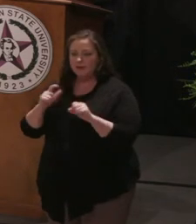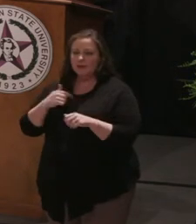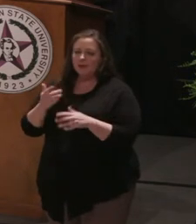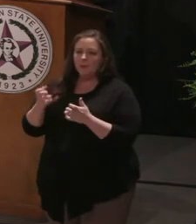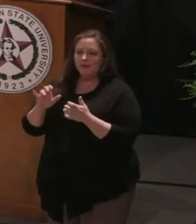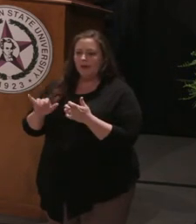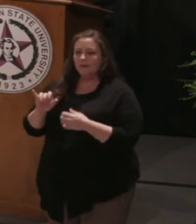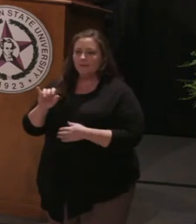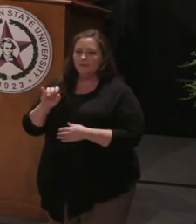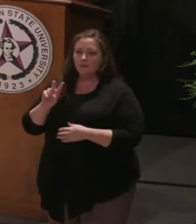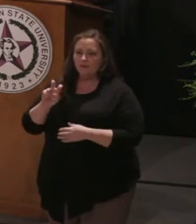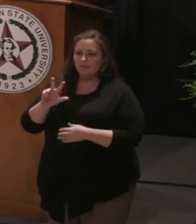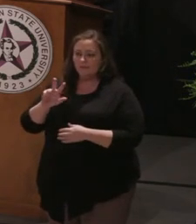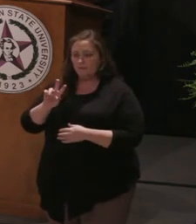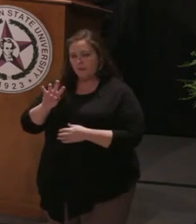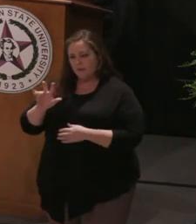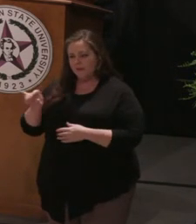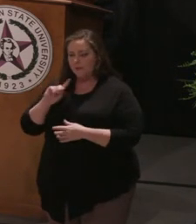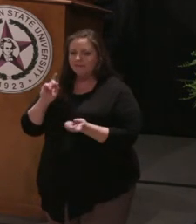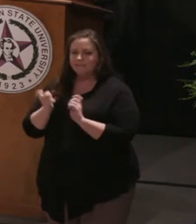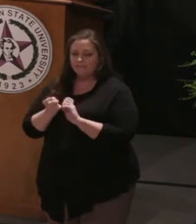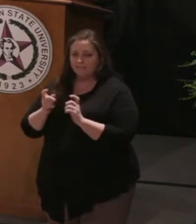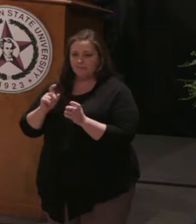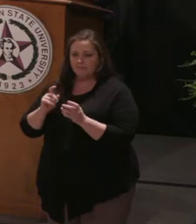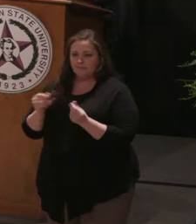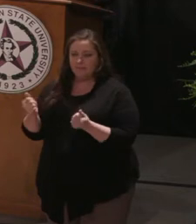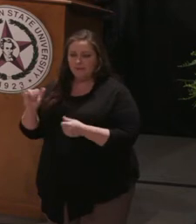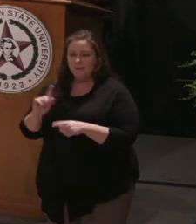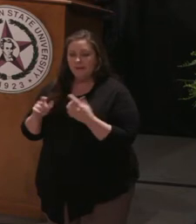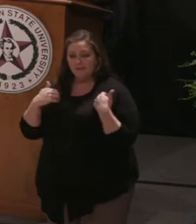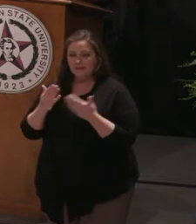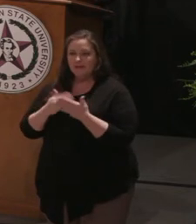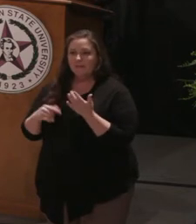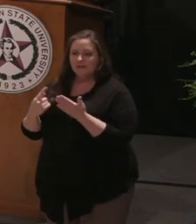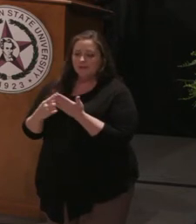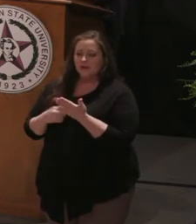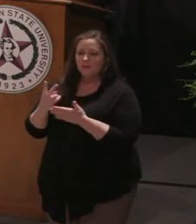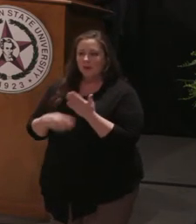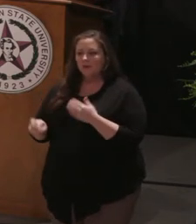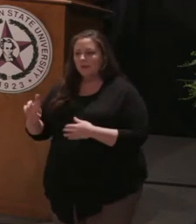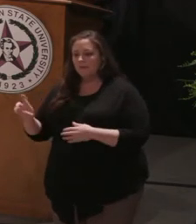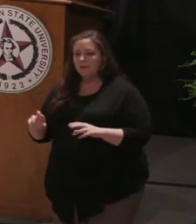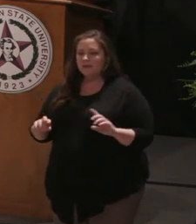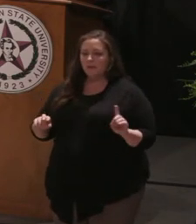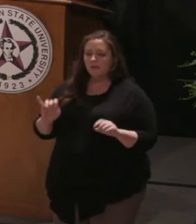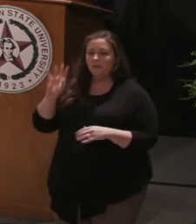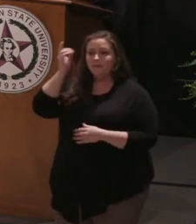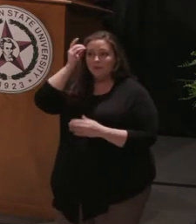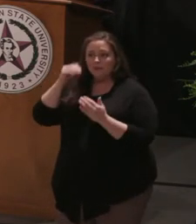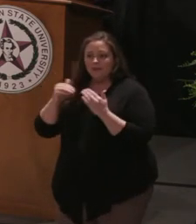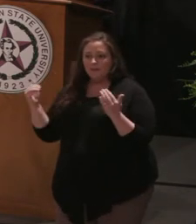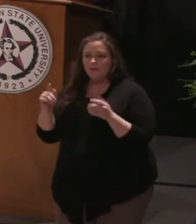as well. And so there is some discussion on both sides of the aisle, both at the federal